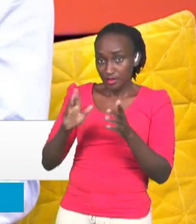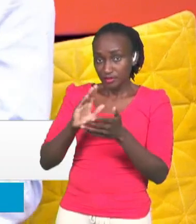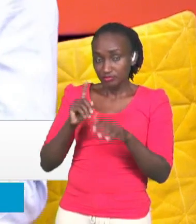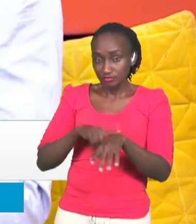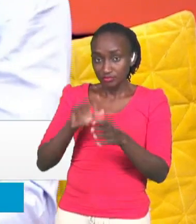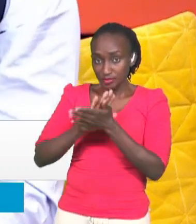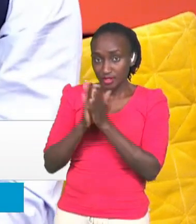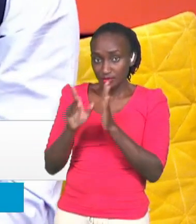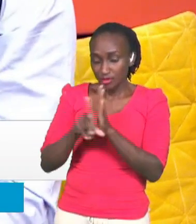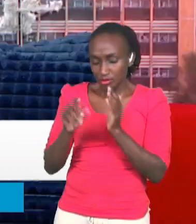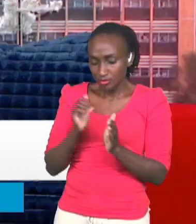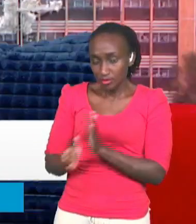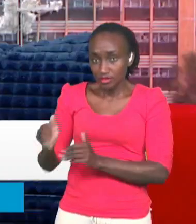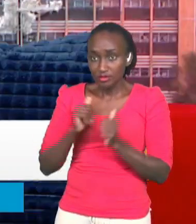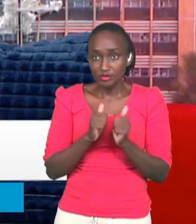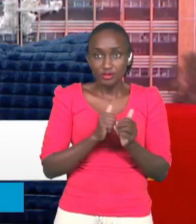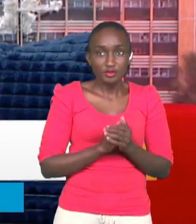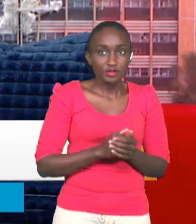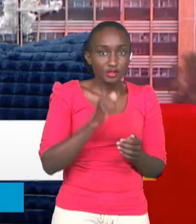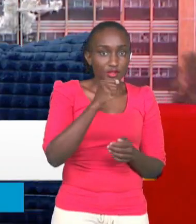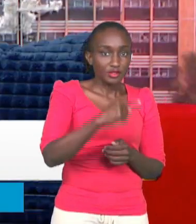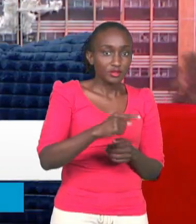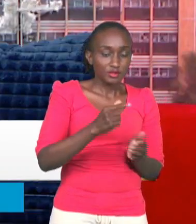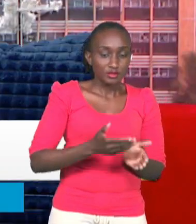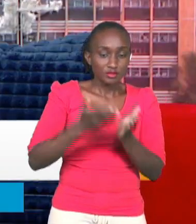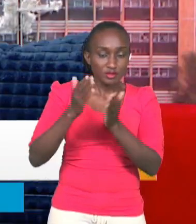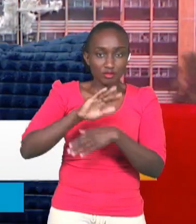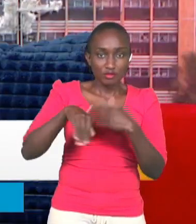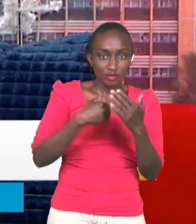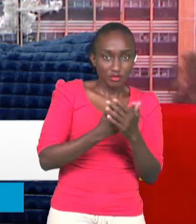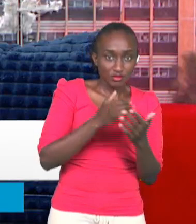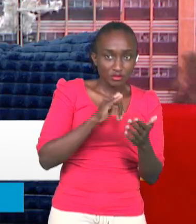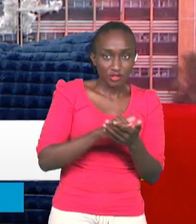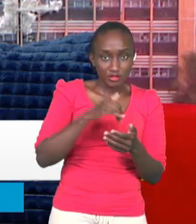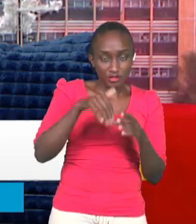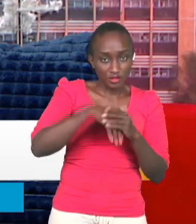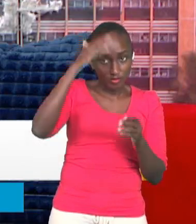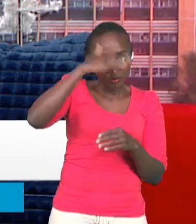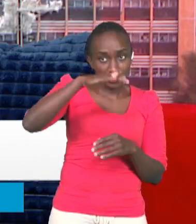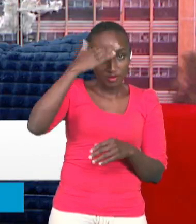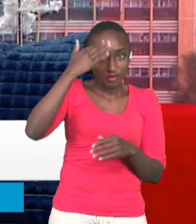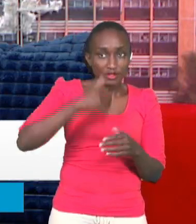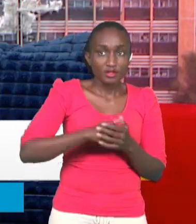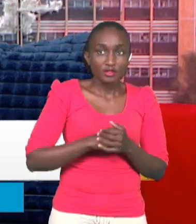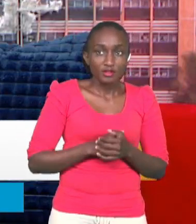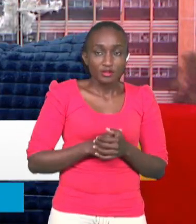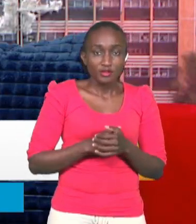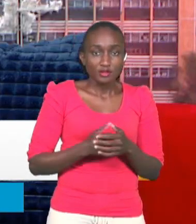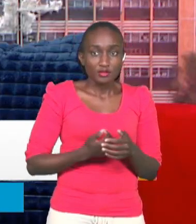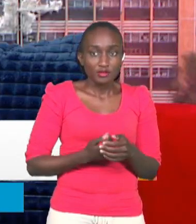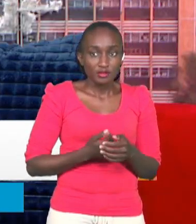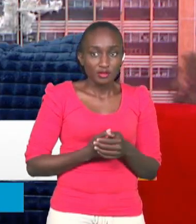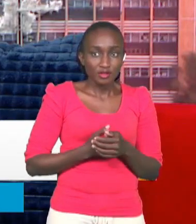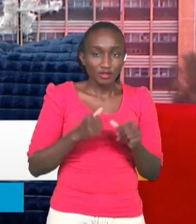what's the process? Yeah, the AG now will have to take all those amendments to Parliament. Okay. And then now Parliament will, depending on, actually there's been